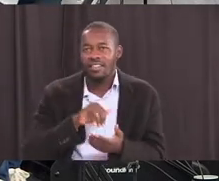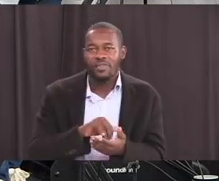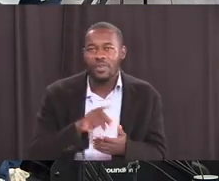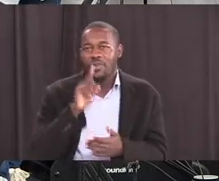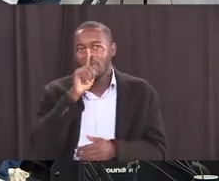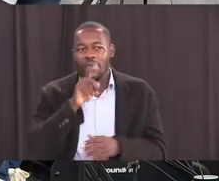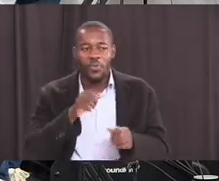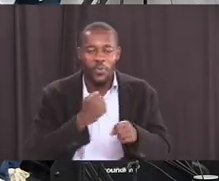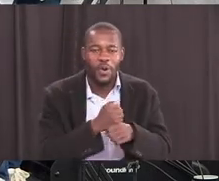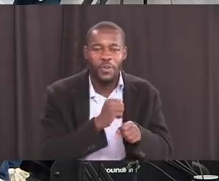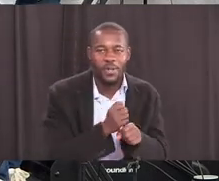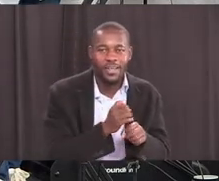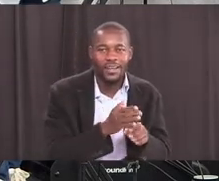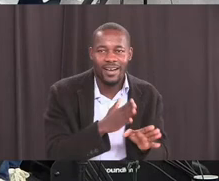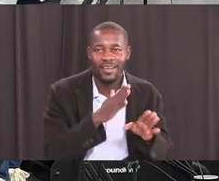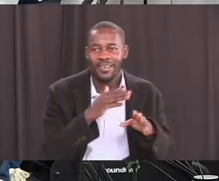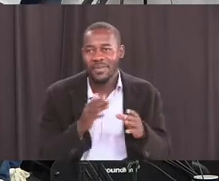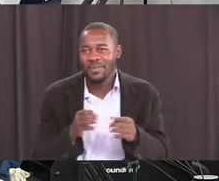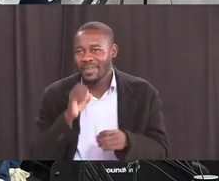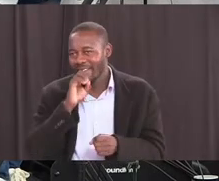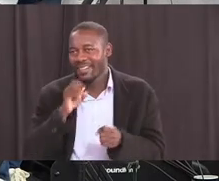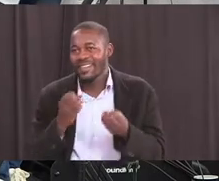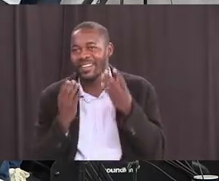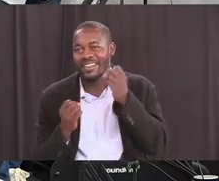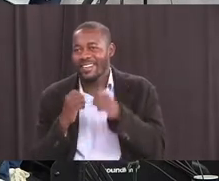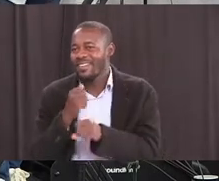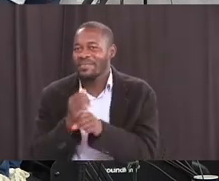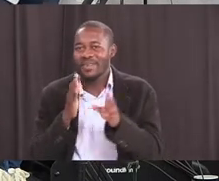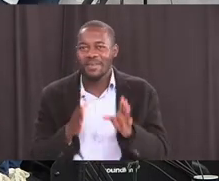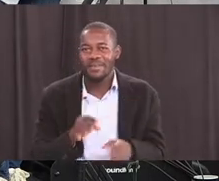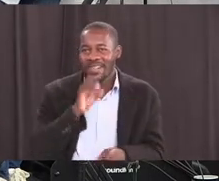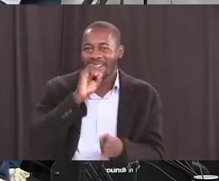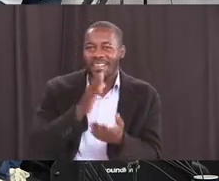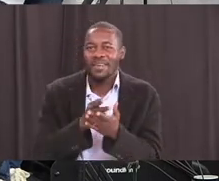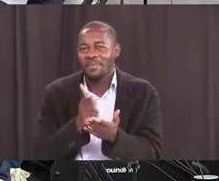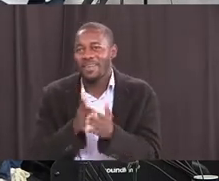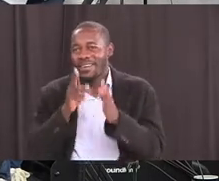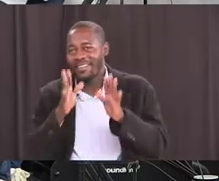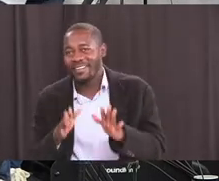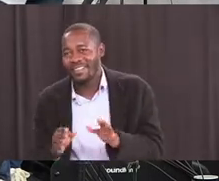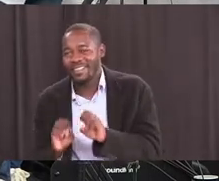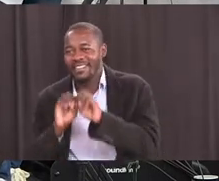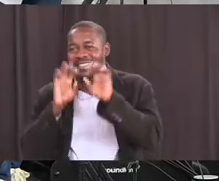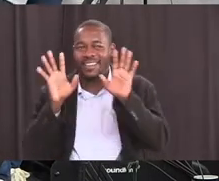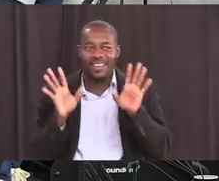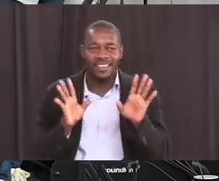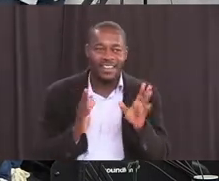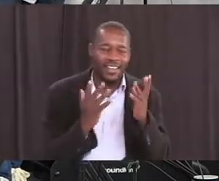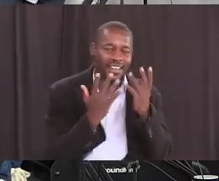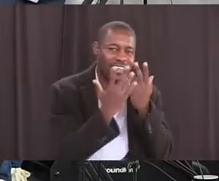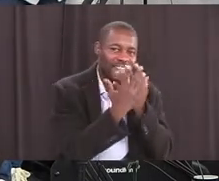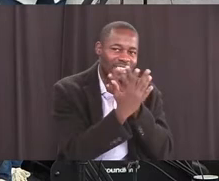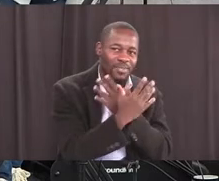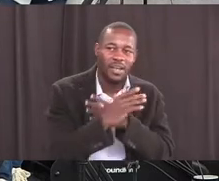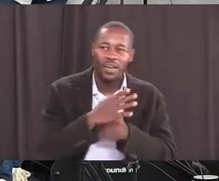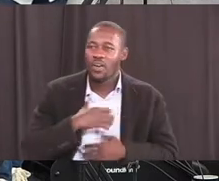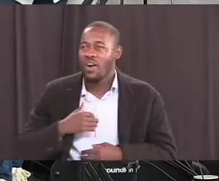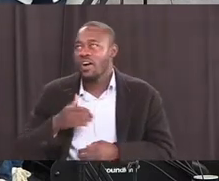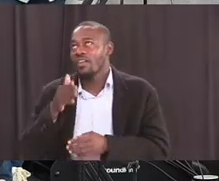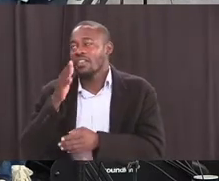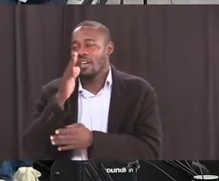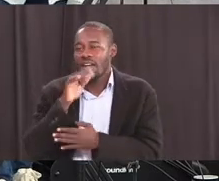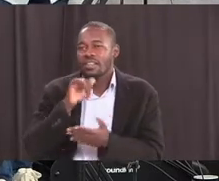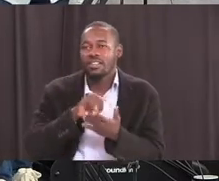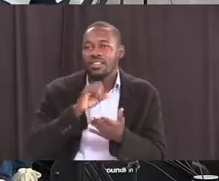are. You are waymaker, miracle worker, promise keeper, light in the darkness, my